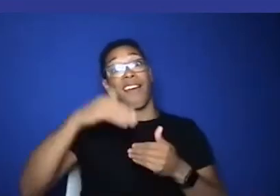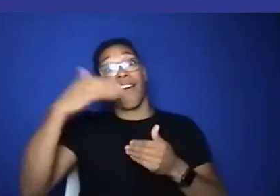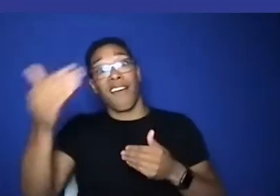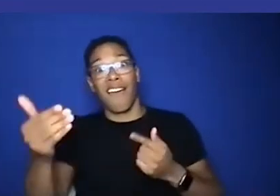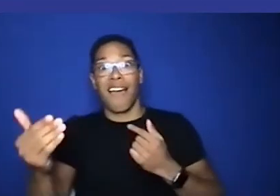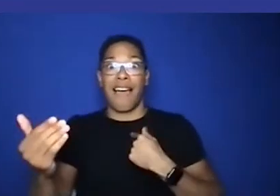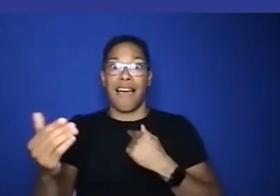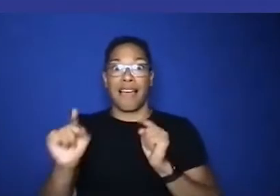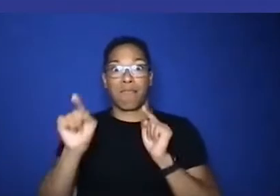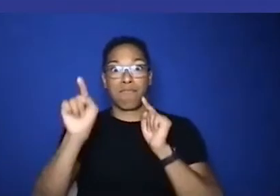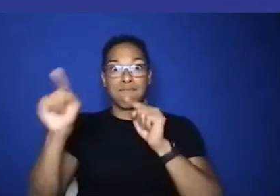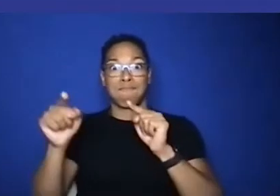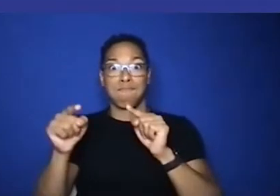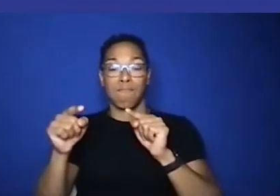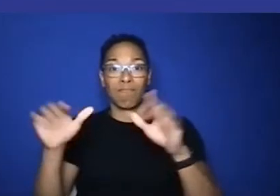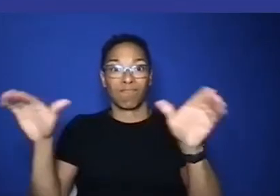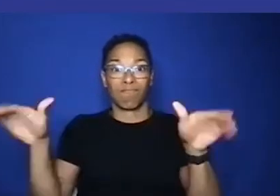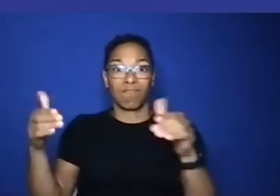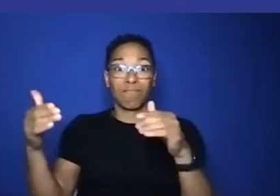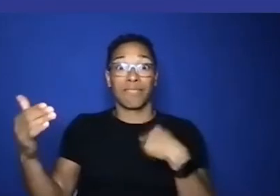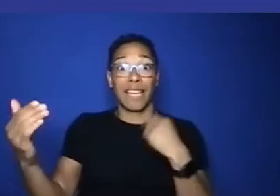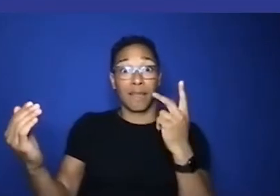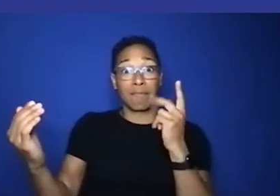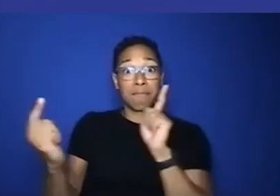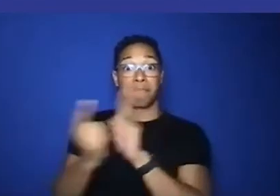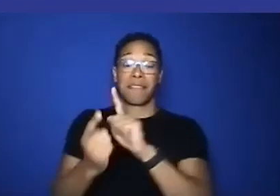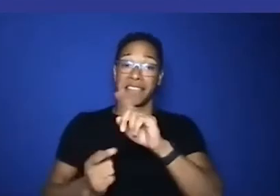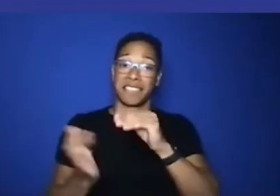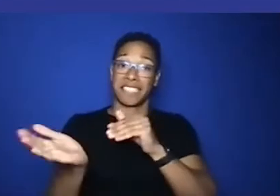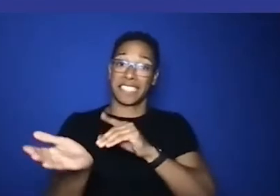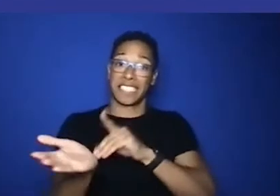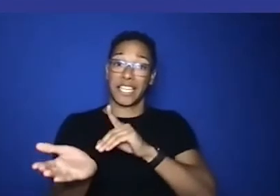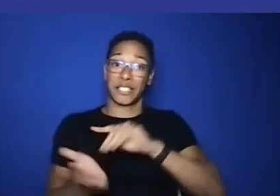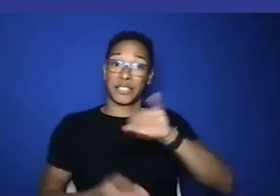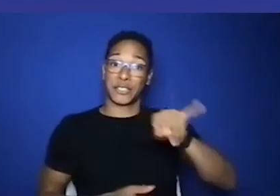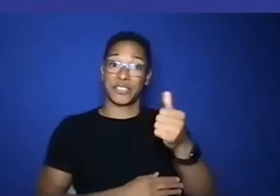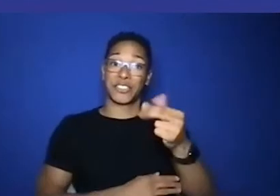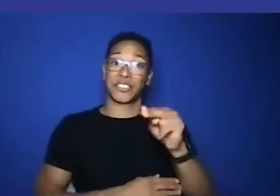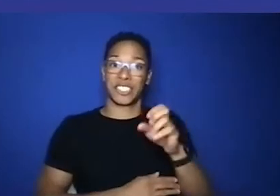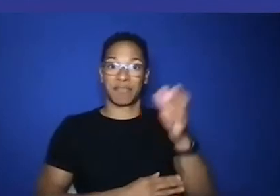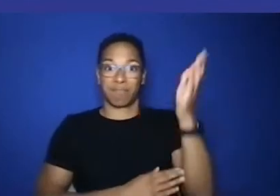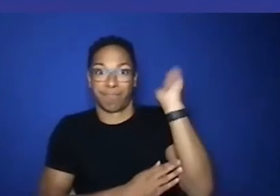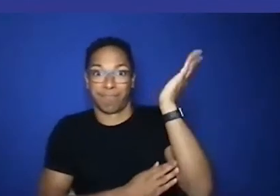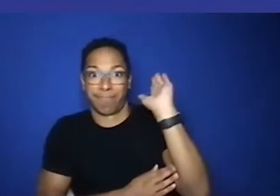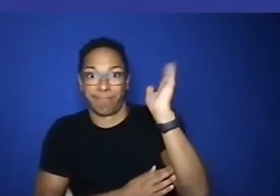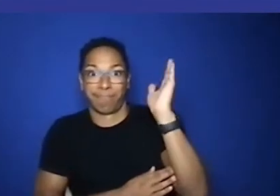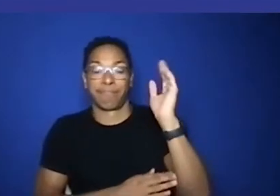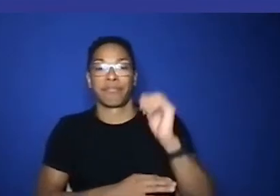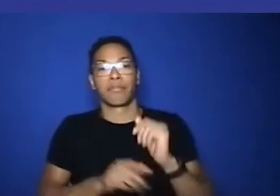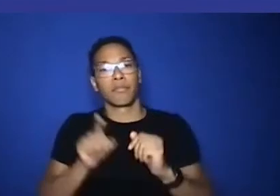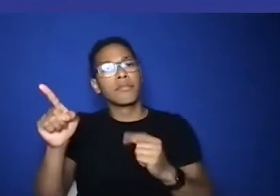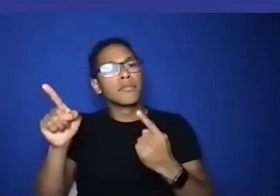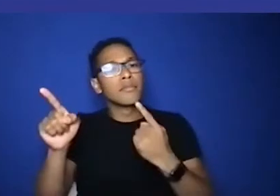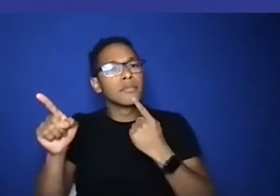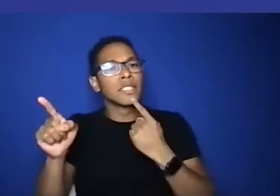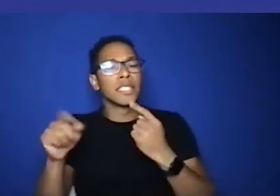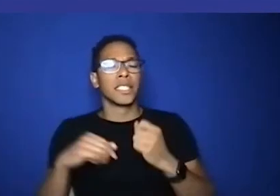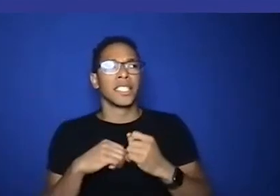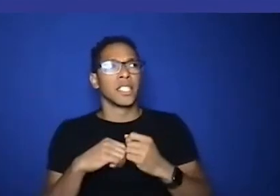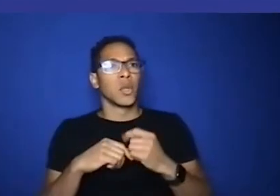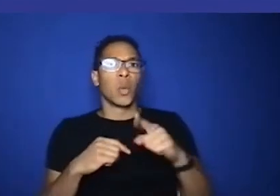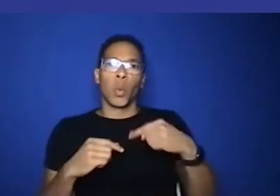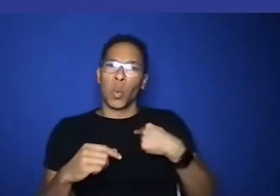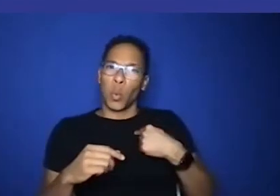where Dr. Kimmerer was talking about how by using this inanimate pronoun it, we're